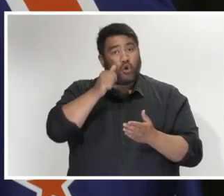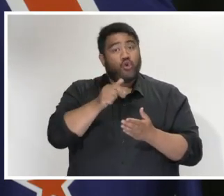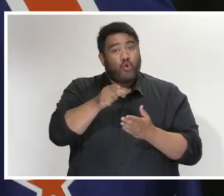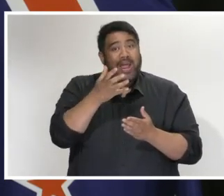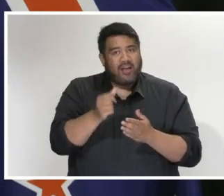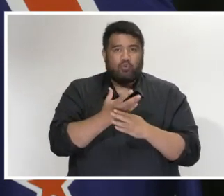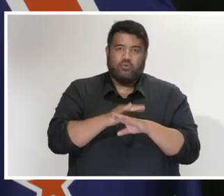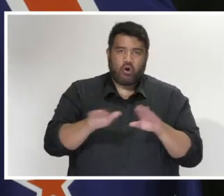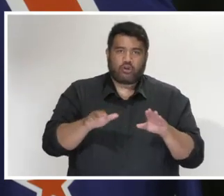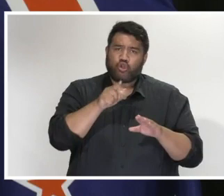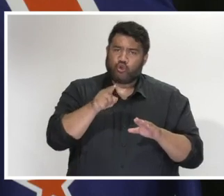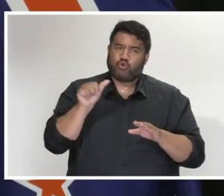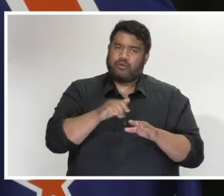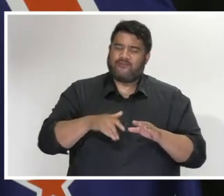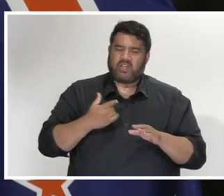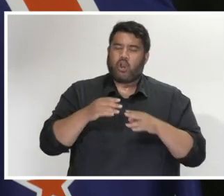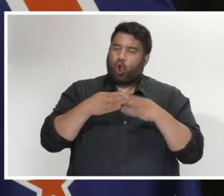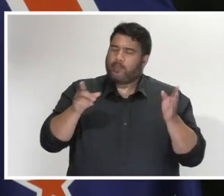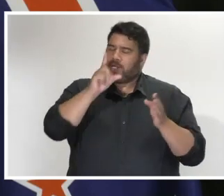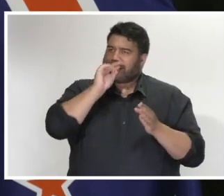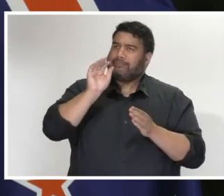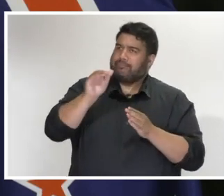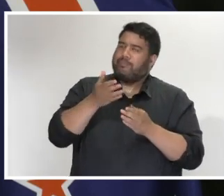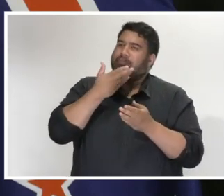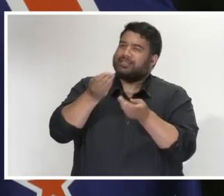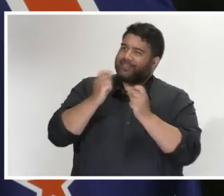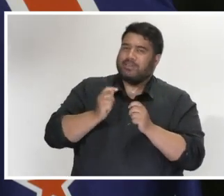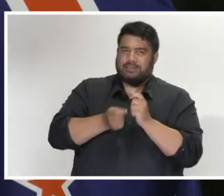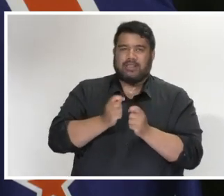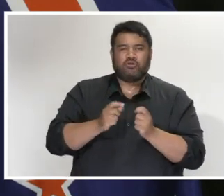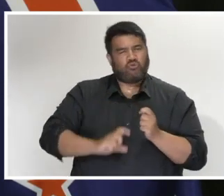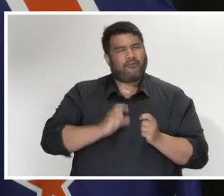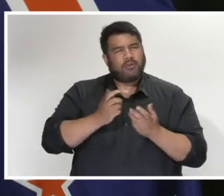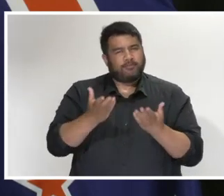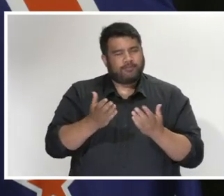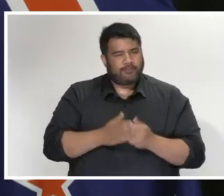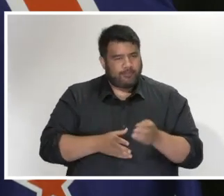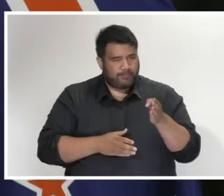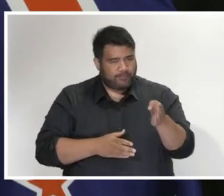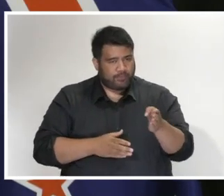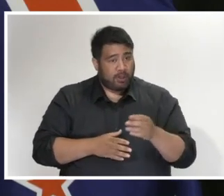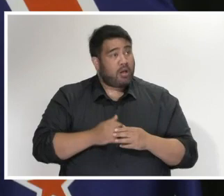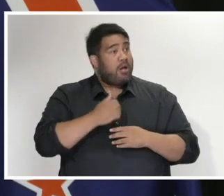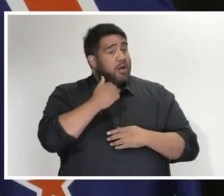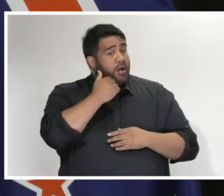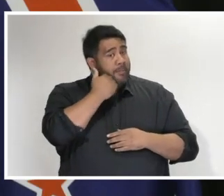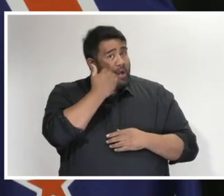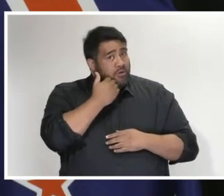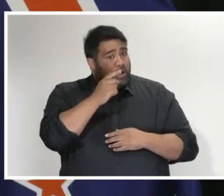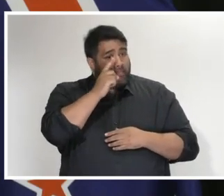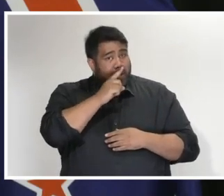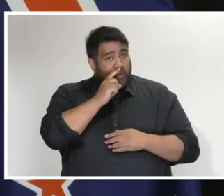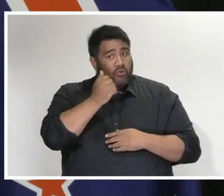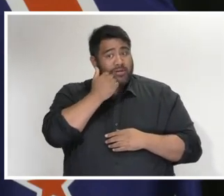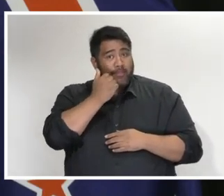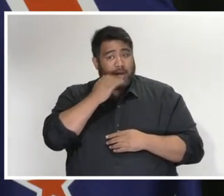any hesitance in reaching out. So if the numbers for Maori testing go down or the Maori confirmed